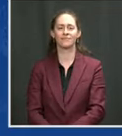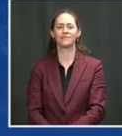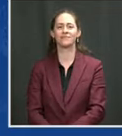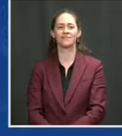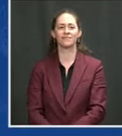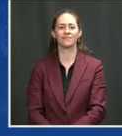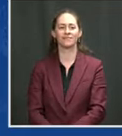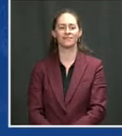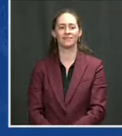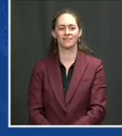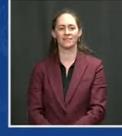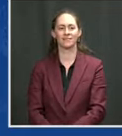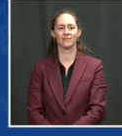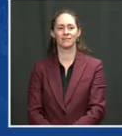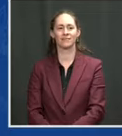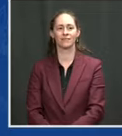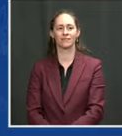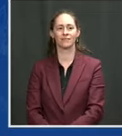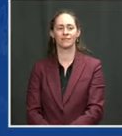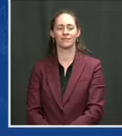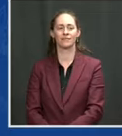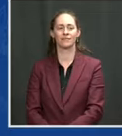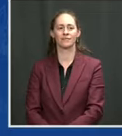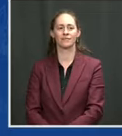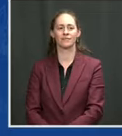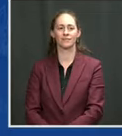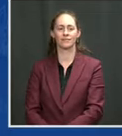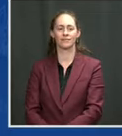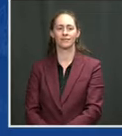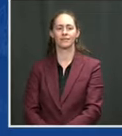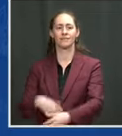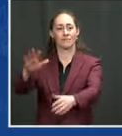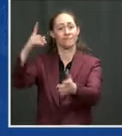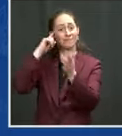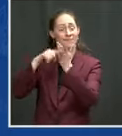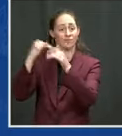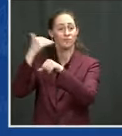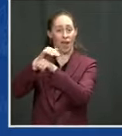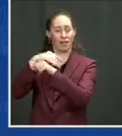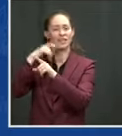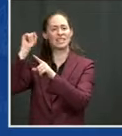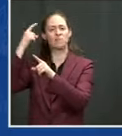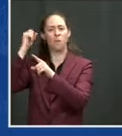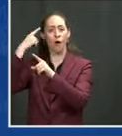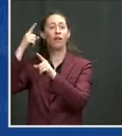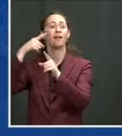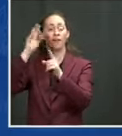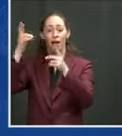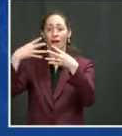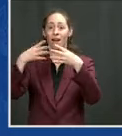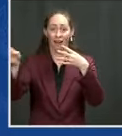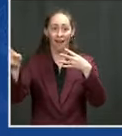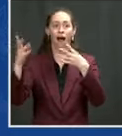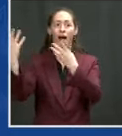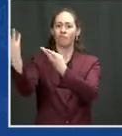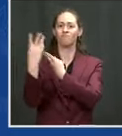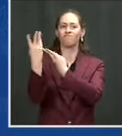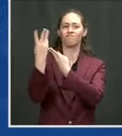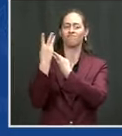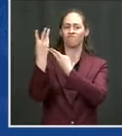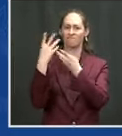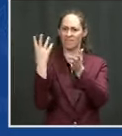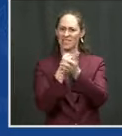there. They know that a vaccinated Saints fan is someone in the seats. And it's starting to connect all these with partners. And when I got my